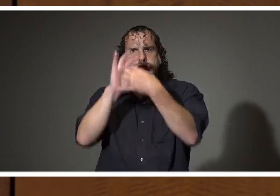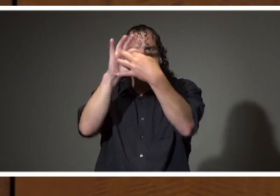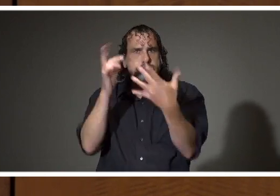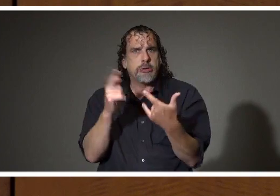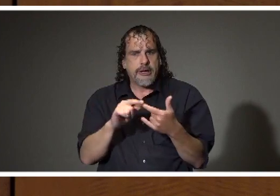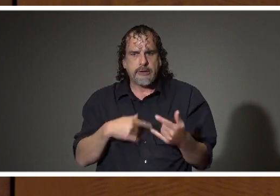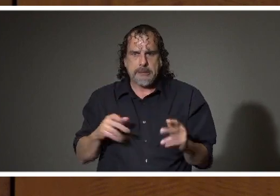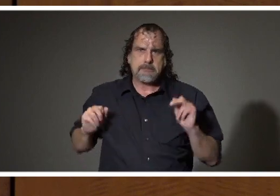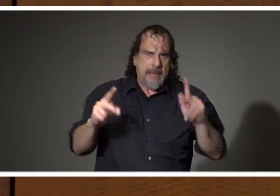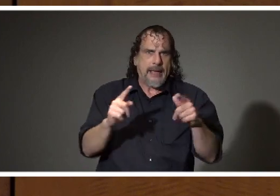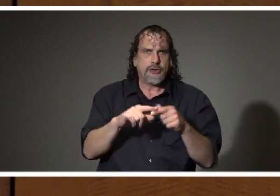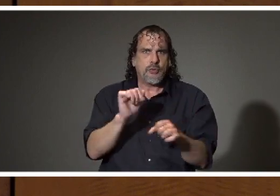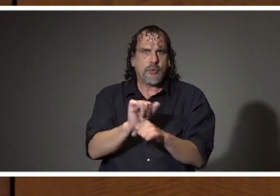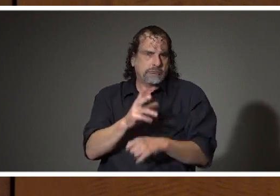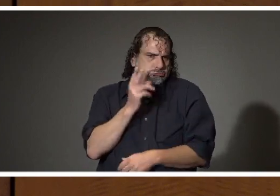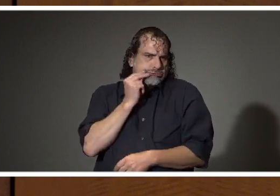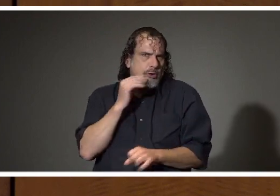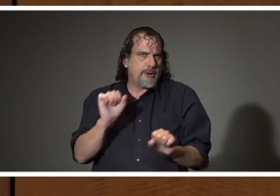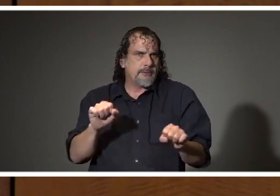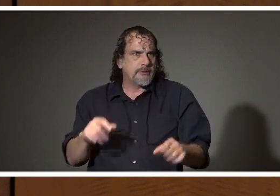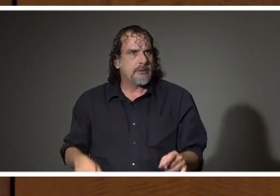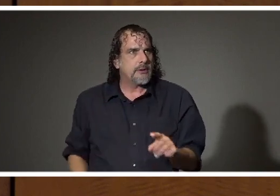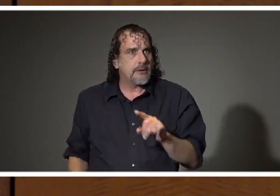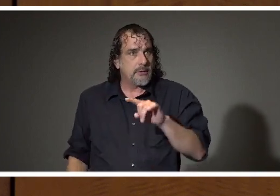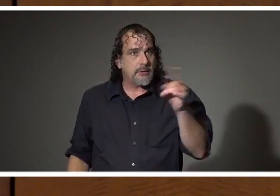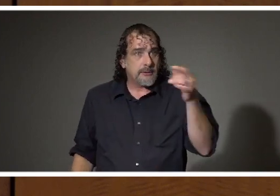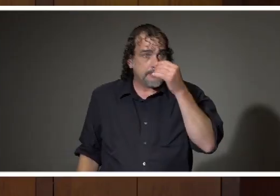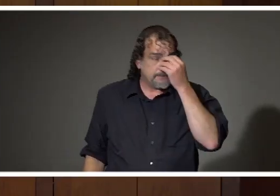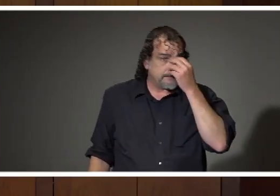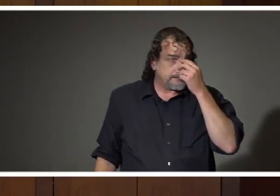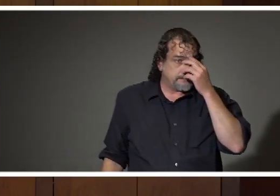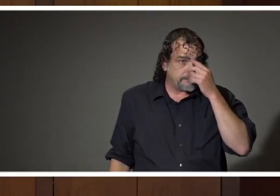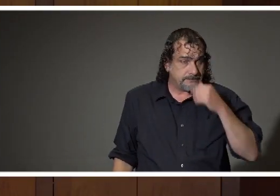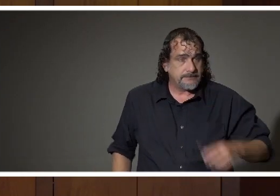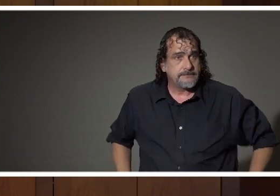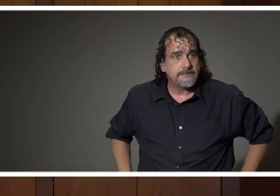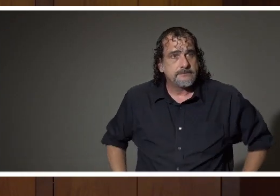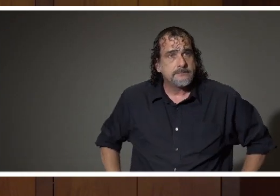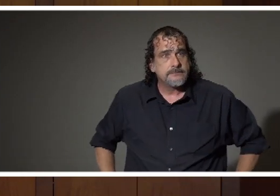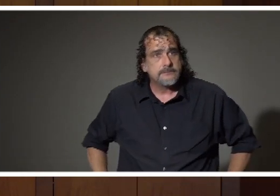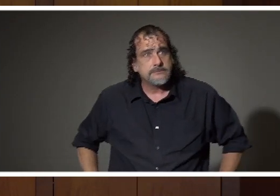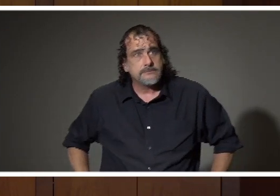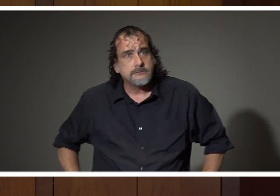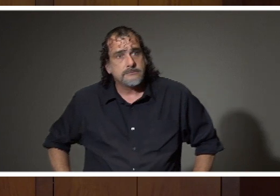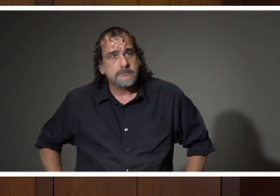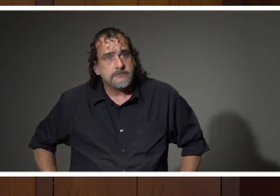back to work as soon as possible. We go back to Dave Elliott, maybe.